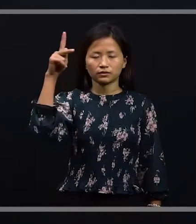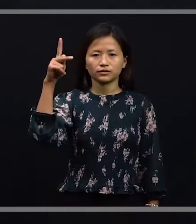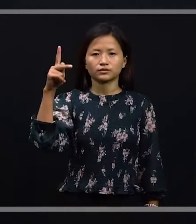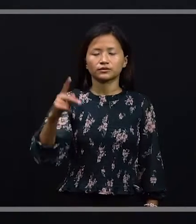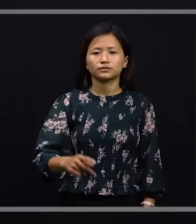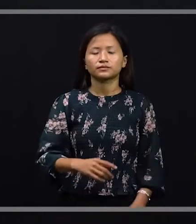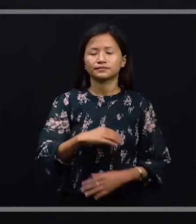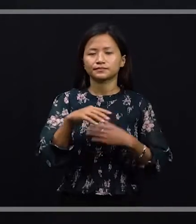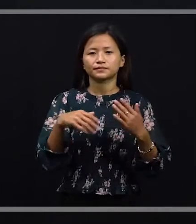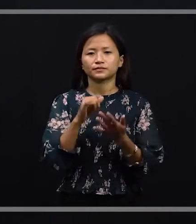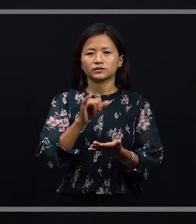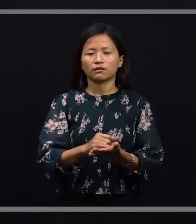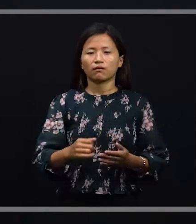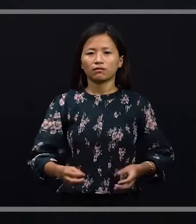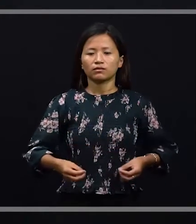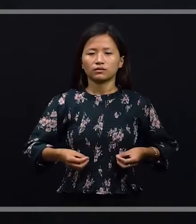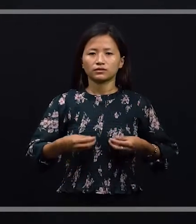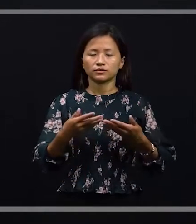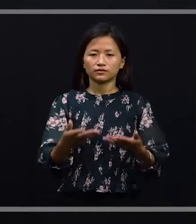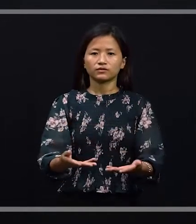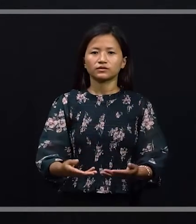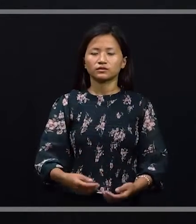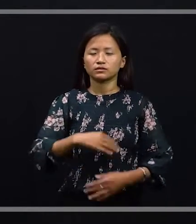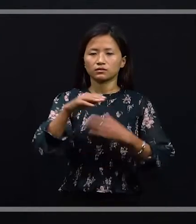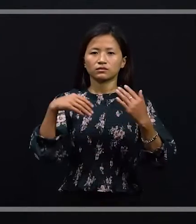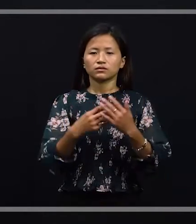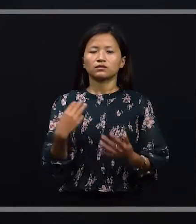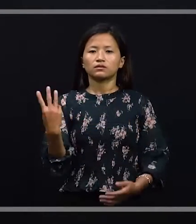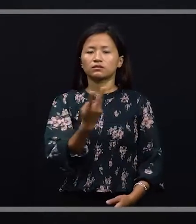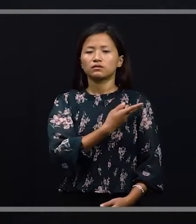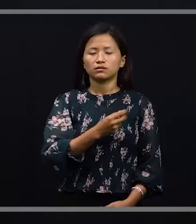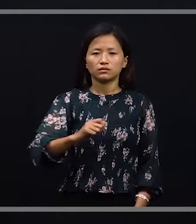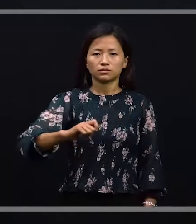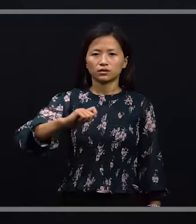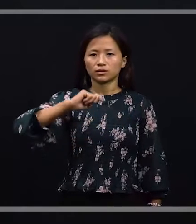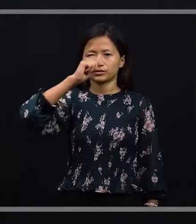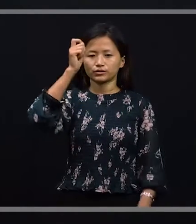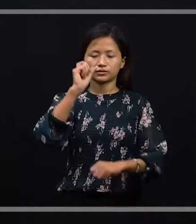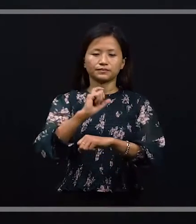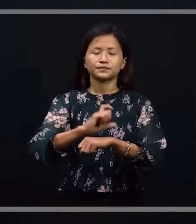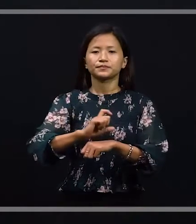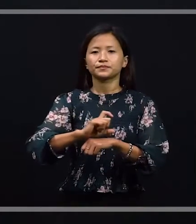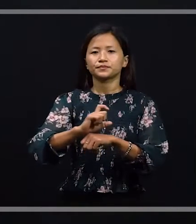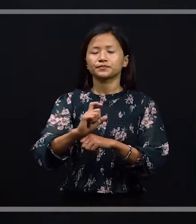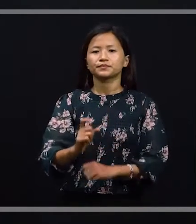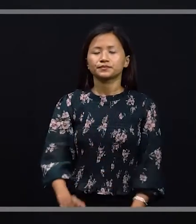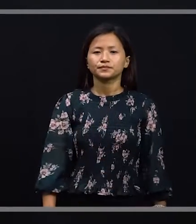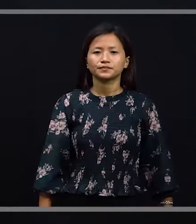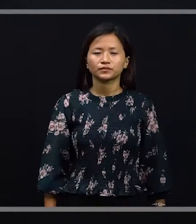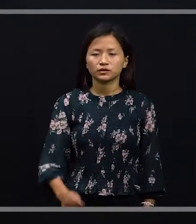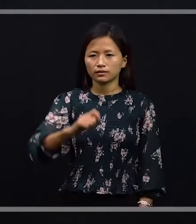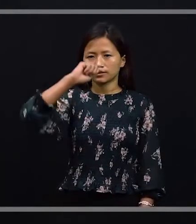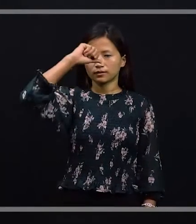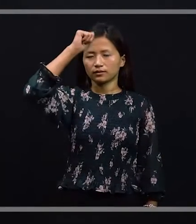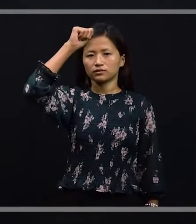Okay, then the next evil was non-liberal outlook. Now the Indians, because of their caste